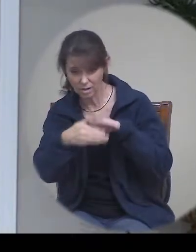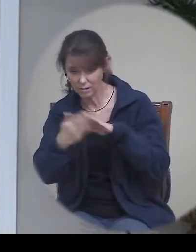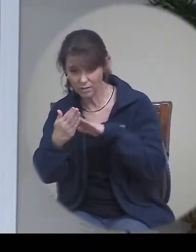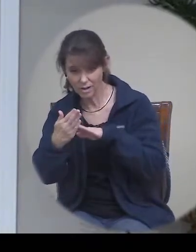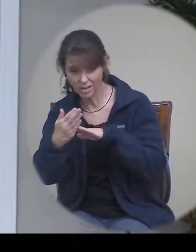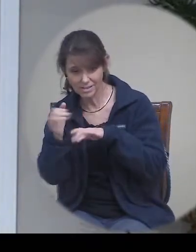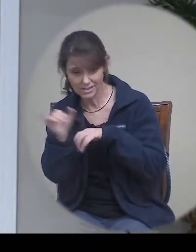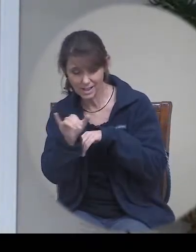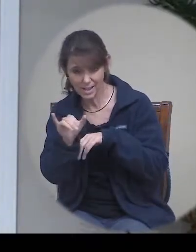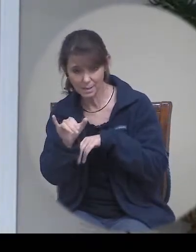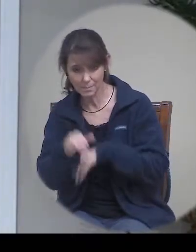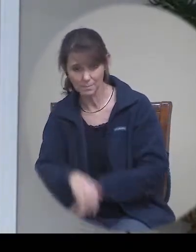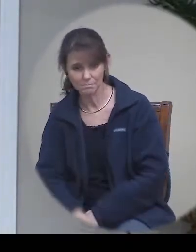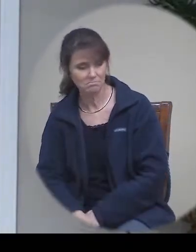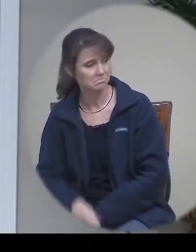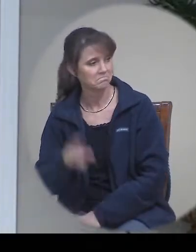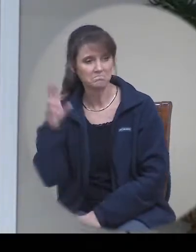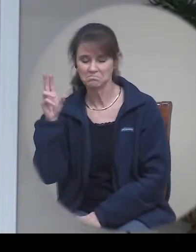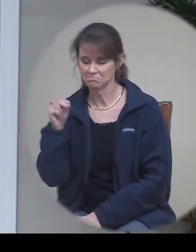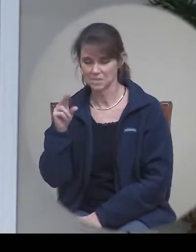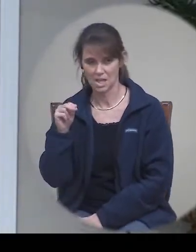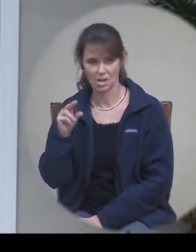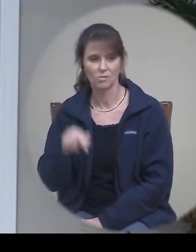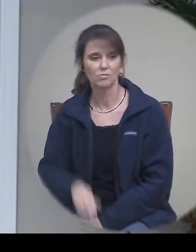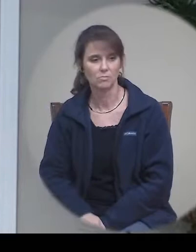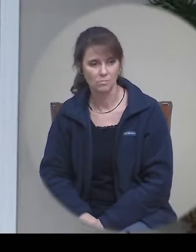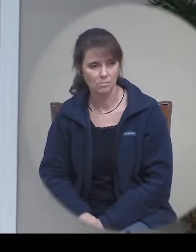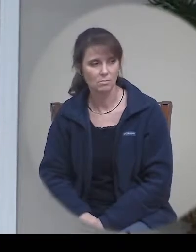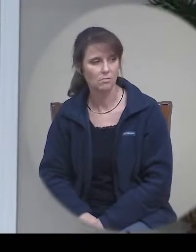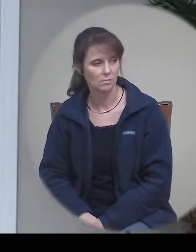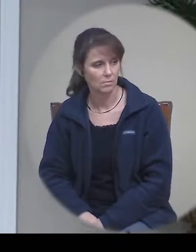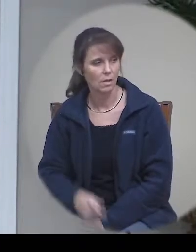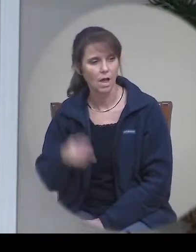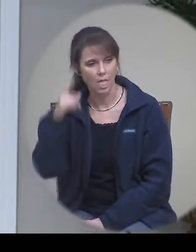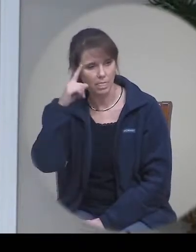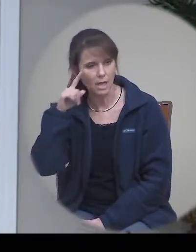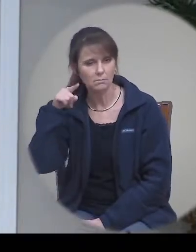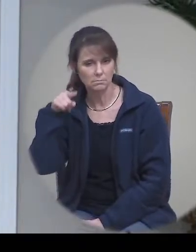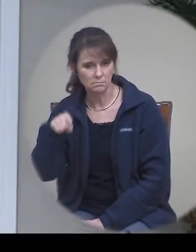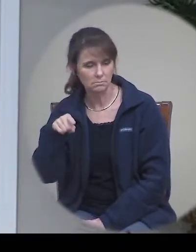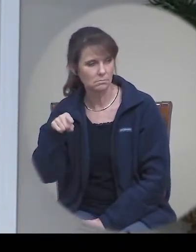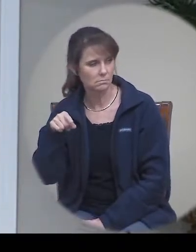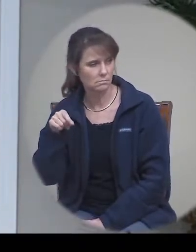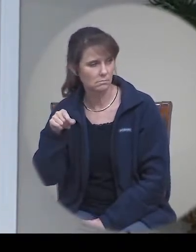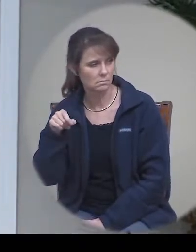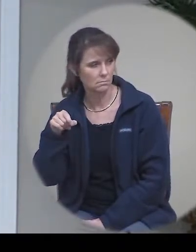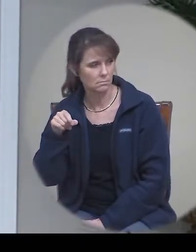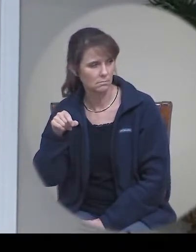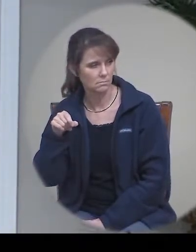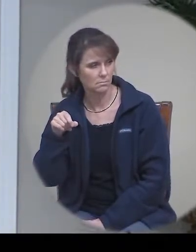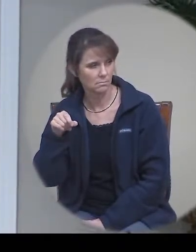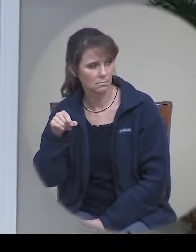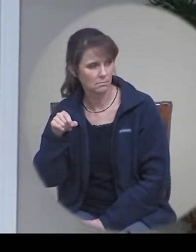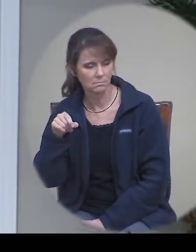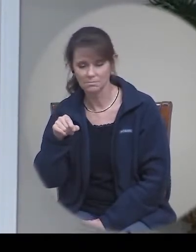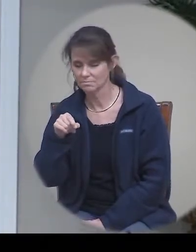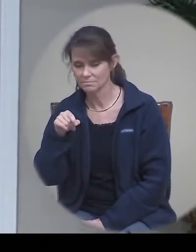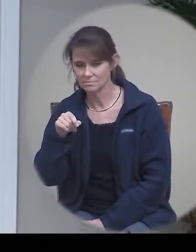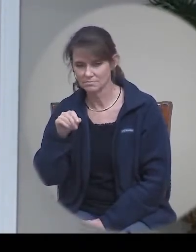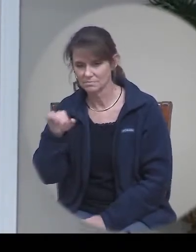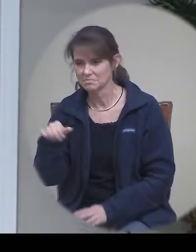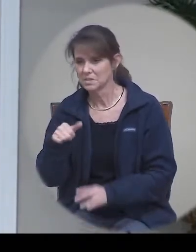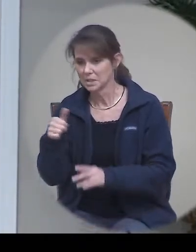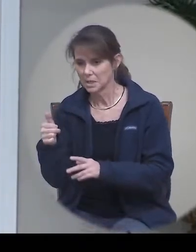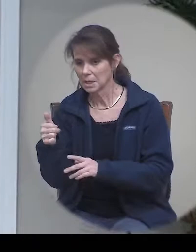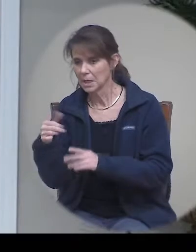to these things? My answer is no, but I do think it was a minority. And we just have their records, but I don't know